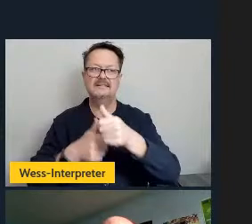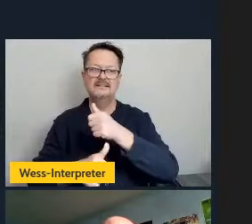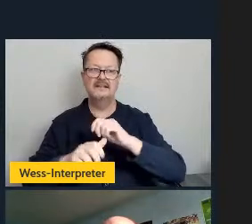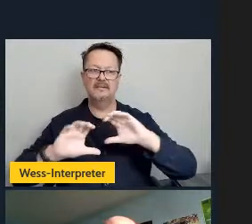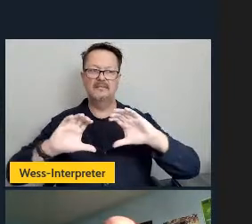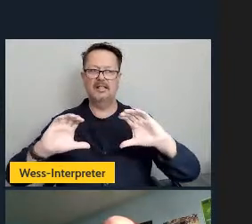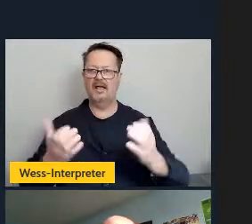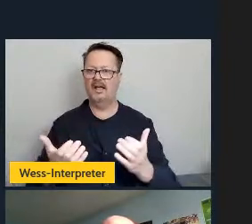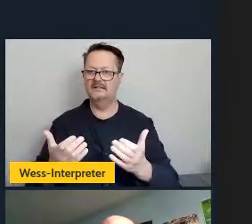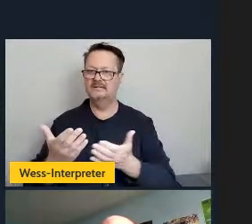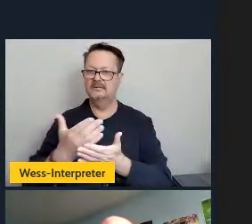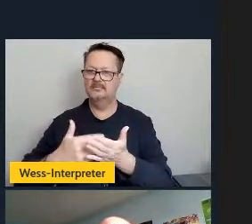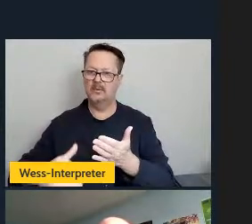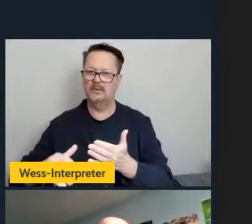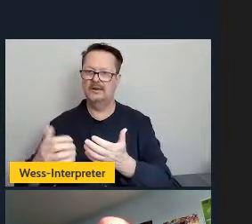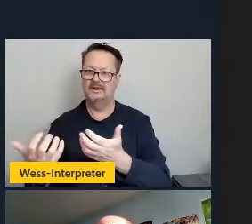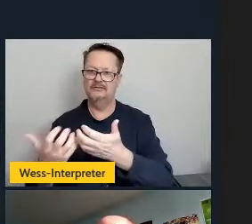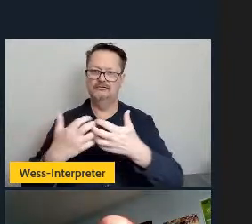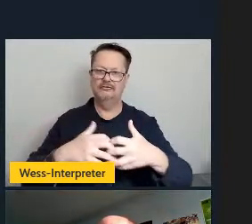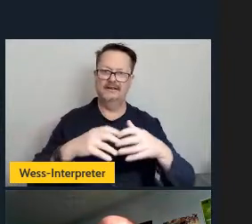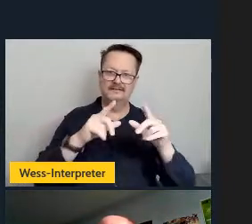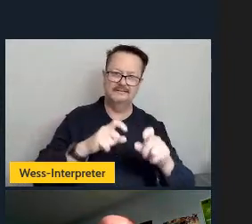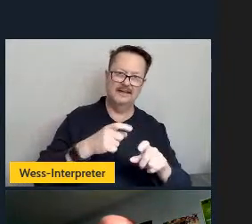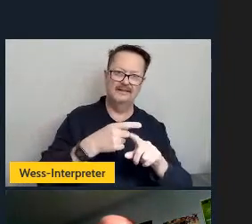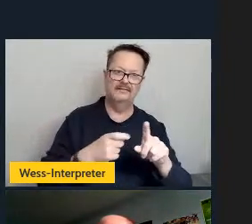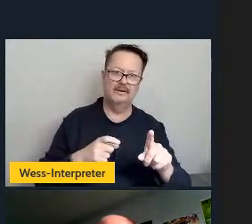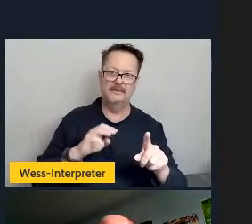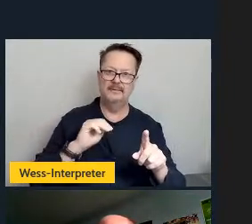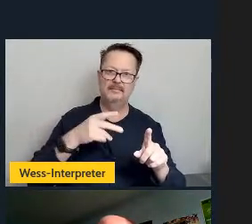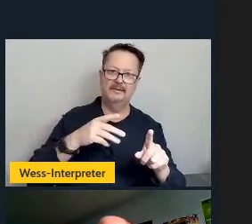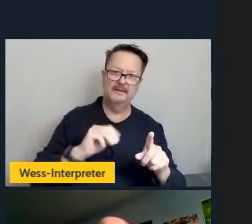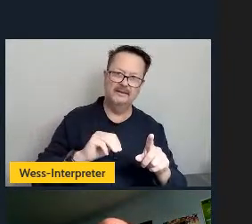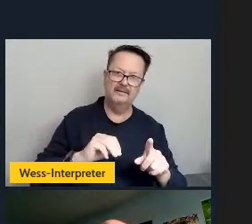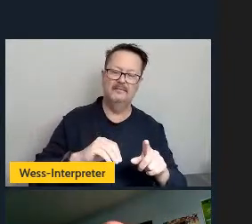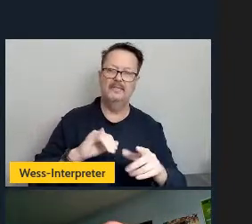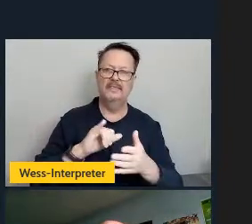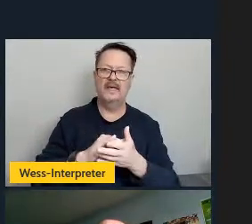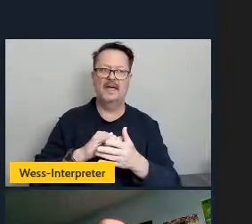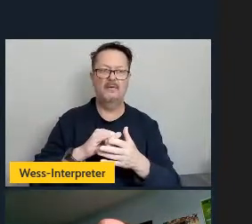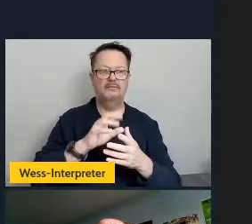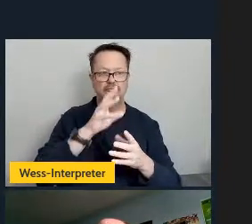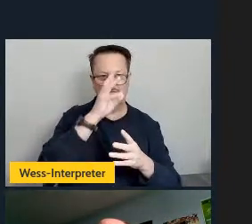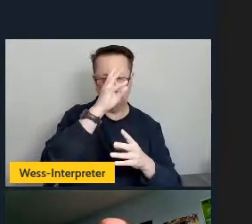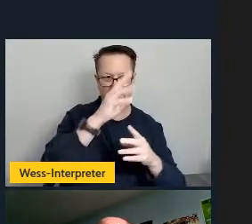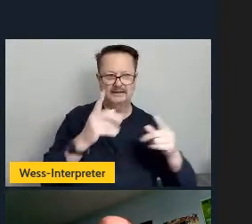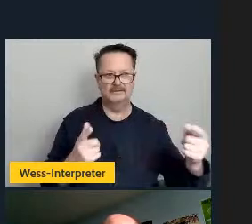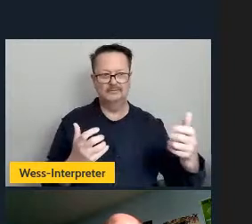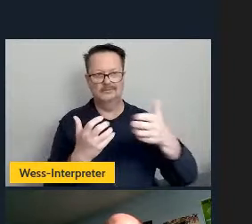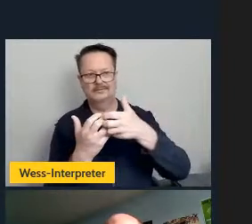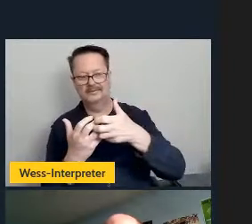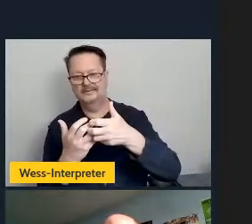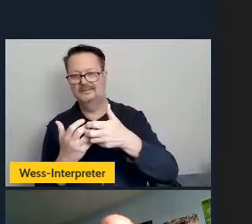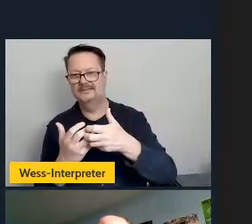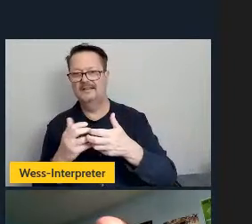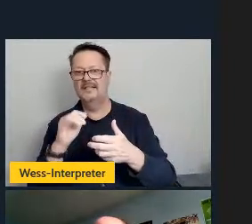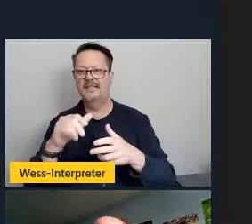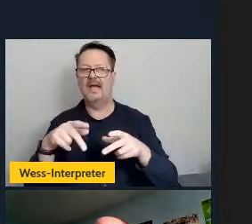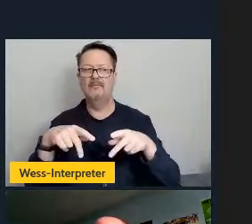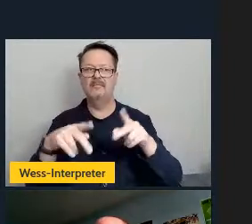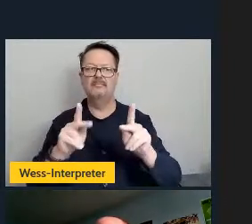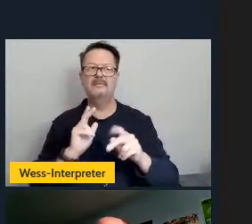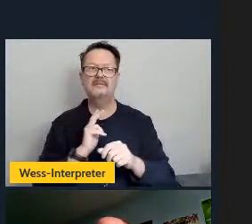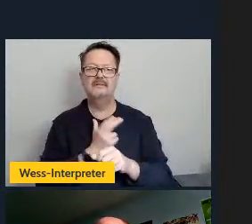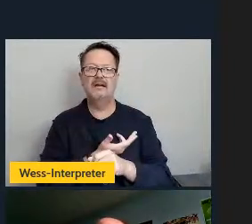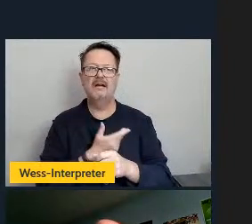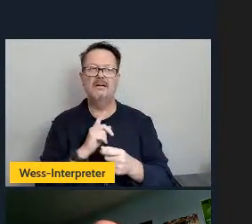an integration test stack, from an NPM package which I created, which allows us to